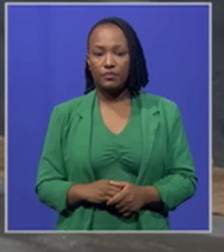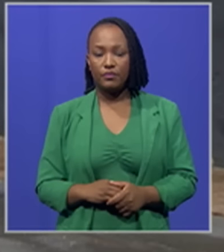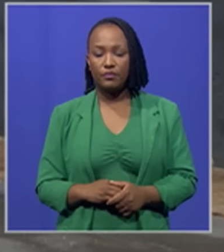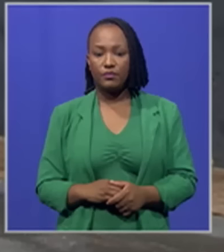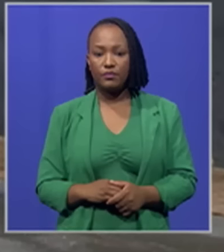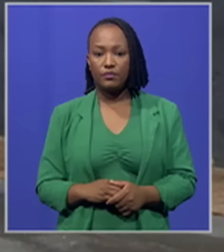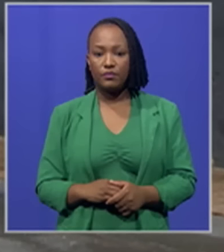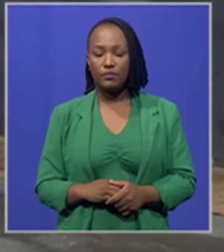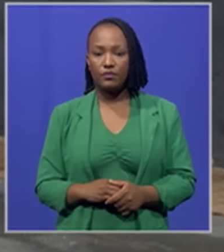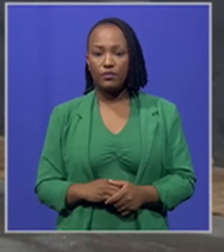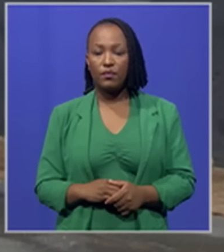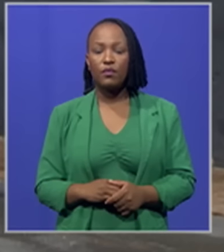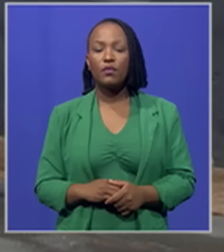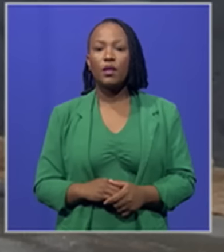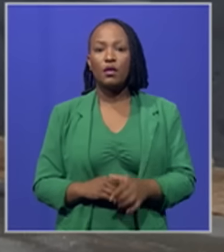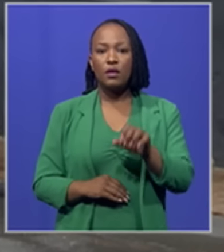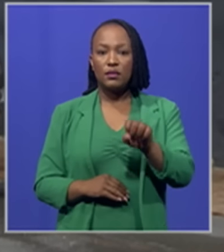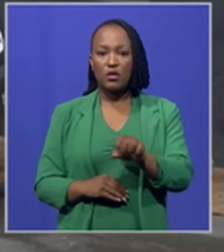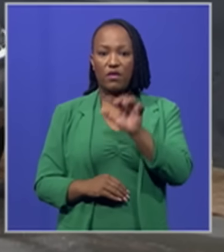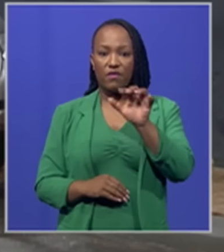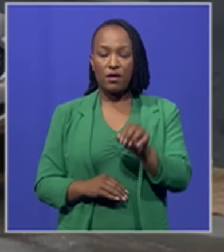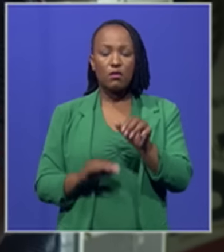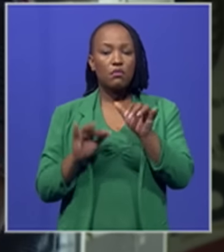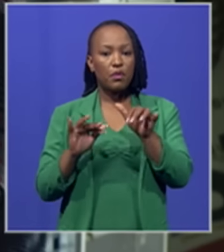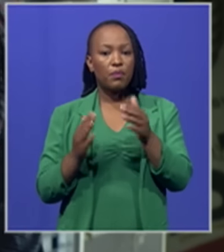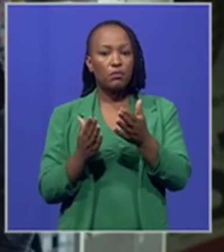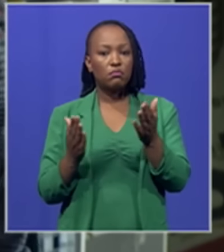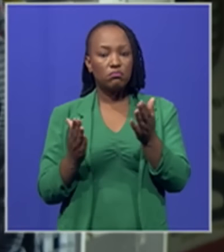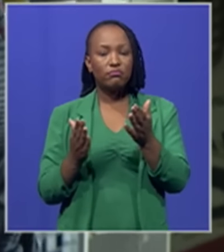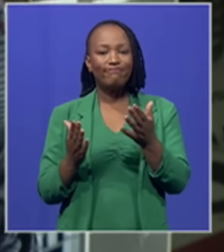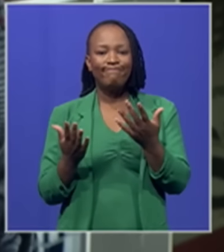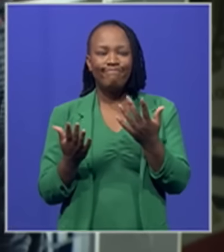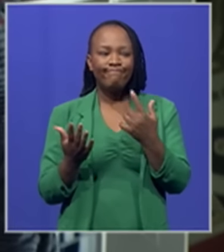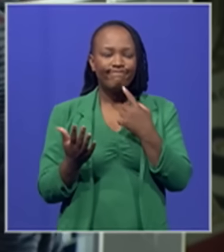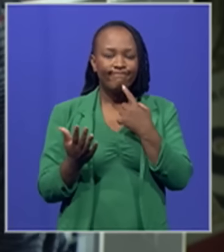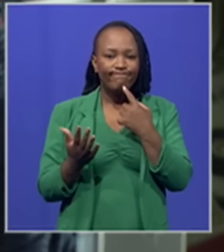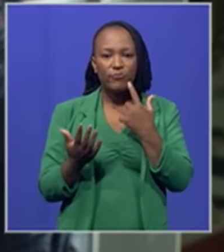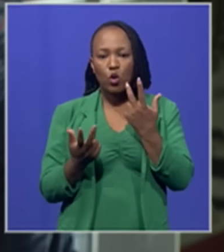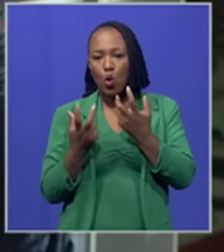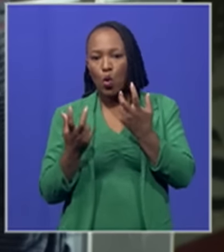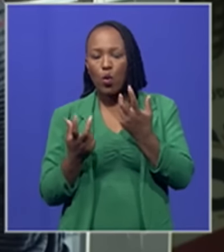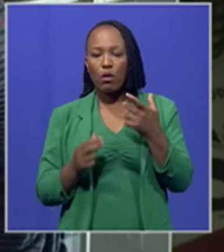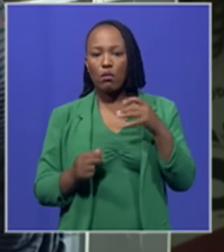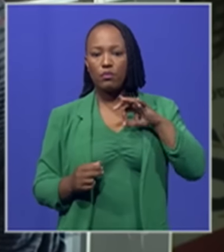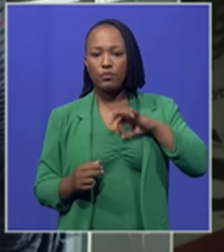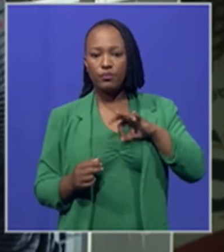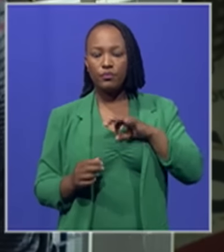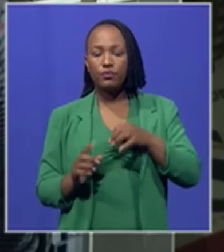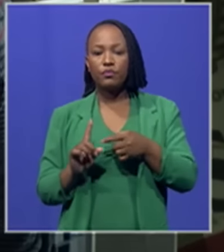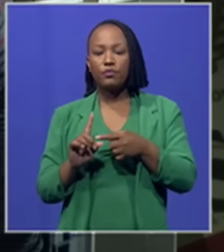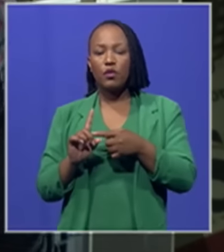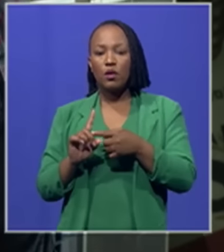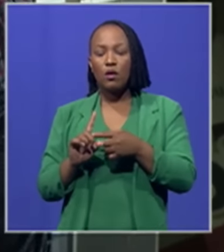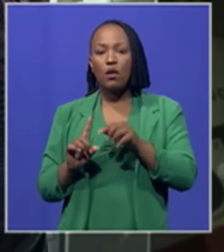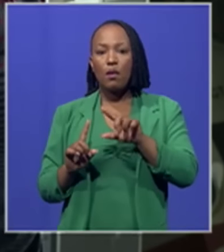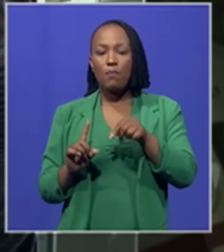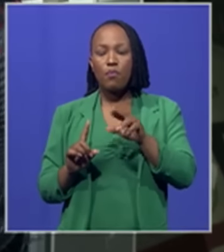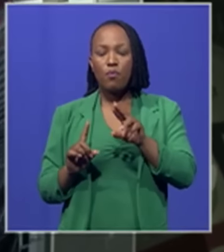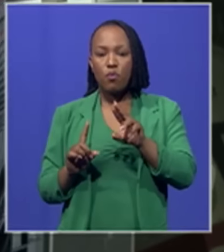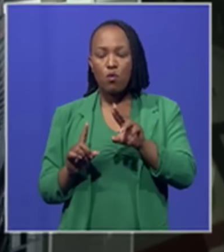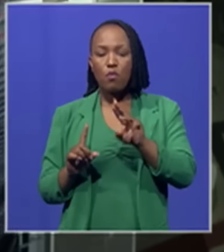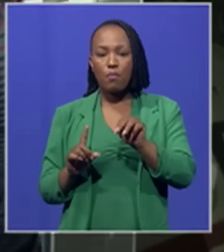Jaaka maAforika Borwa a le mantsi a leka ka natla go ikokwanyetsa lotseno, Phumzile Ratladi wa dingwaga di le 55 wa